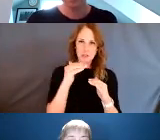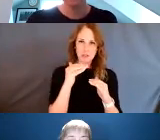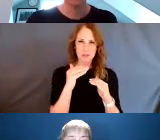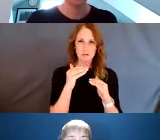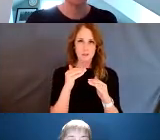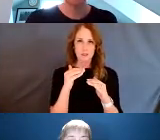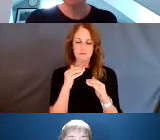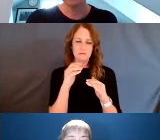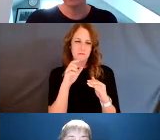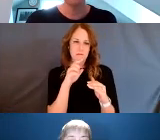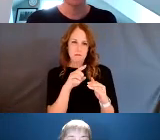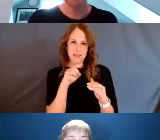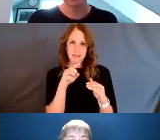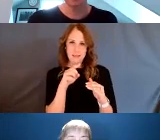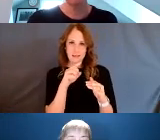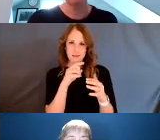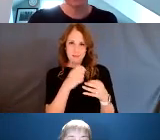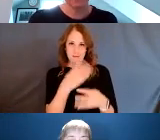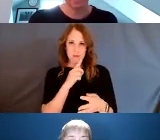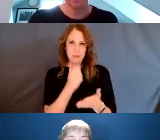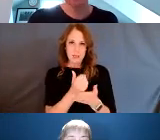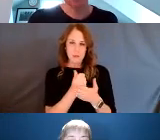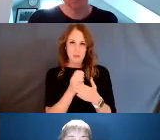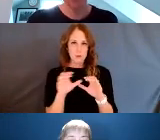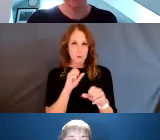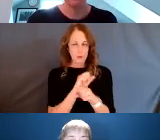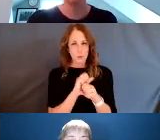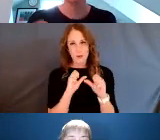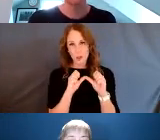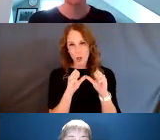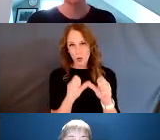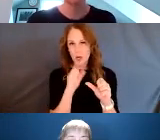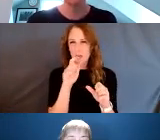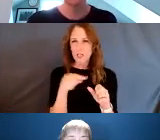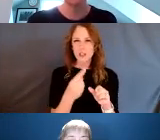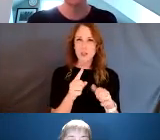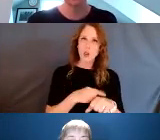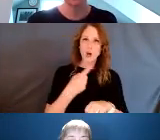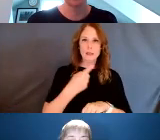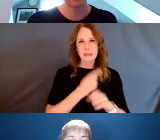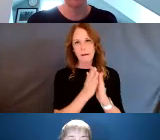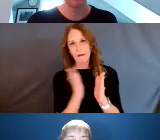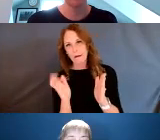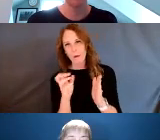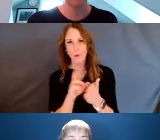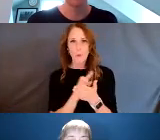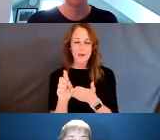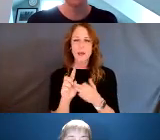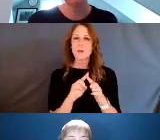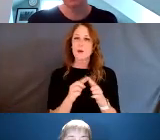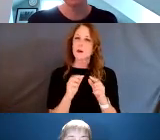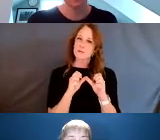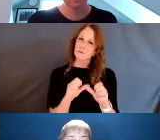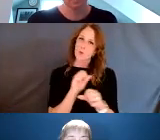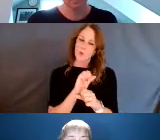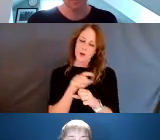work for longer, and not longer in the day or the week, but just to be in the field for more